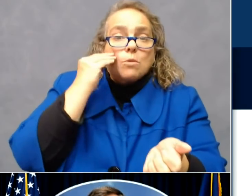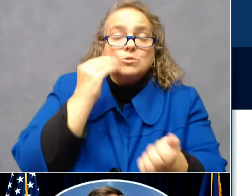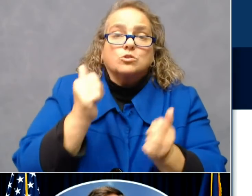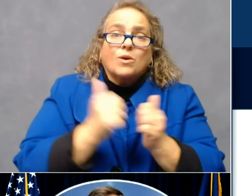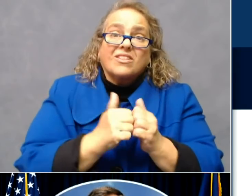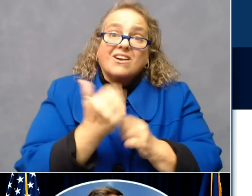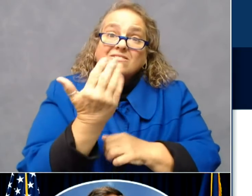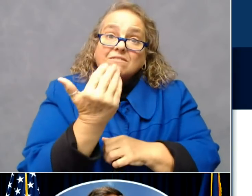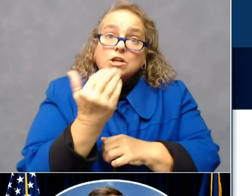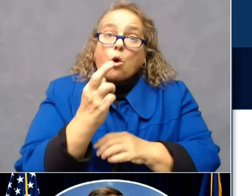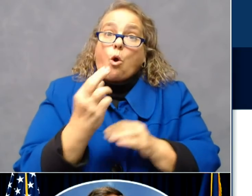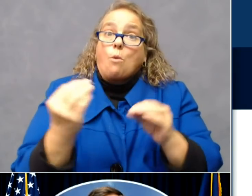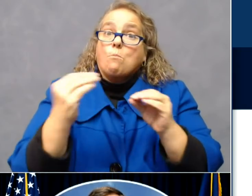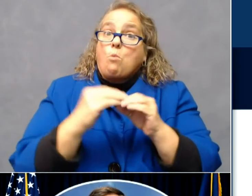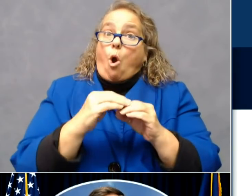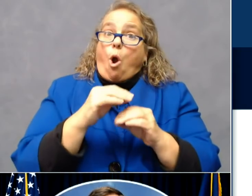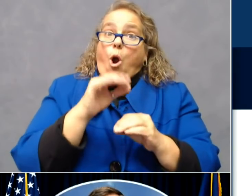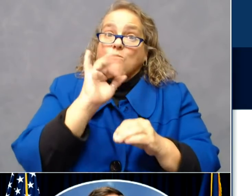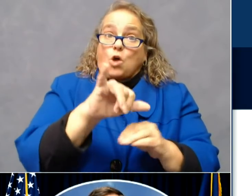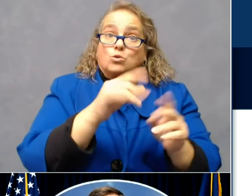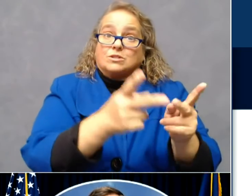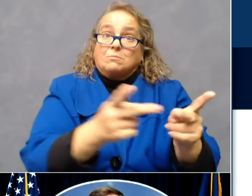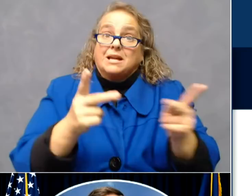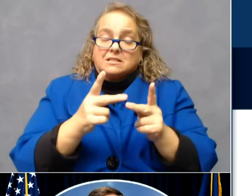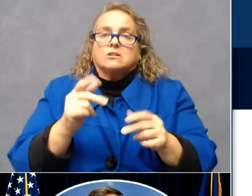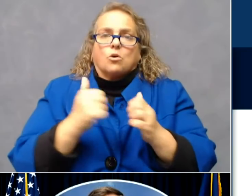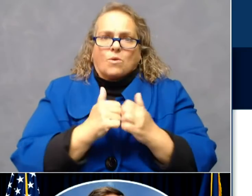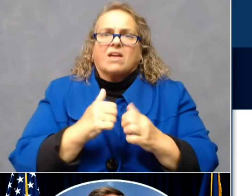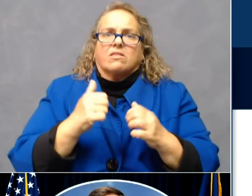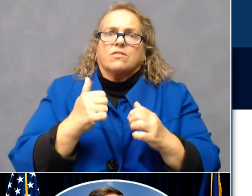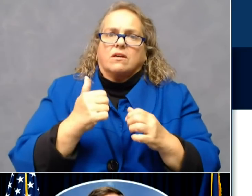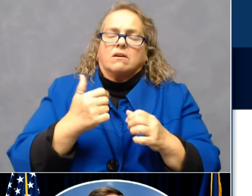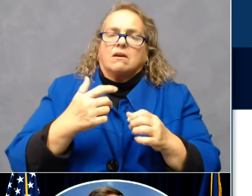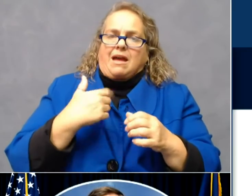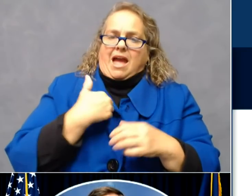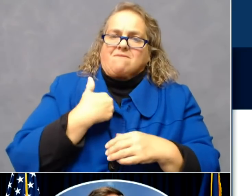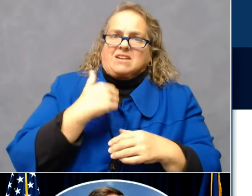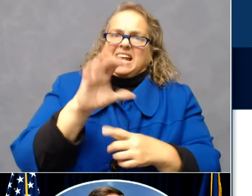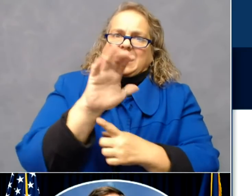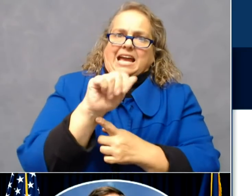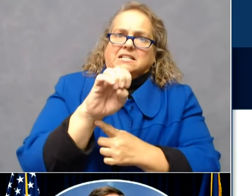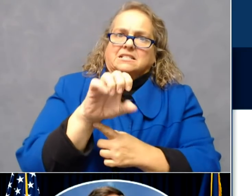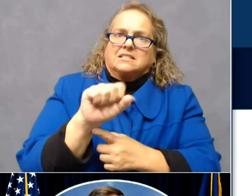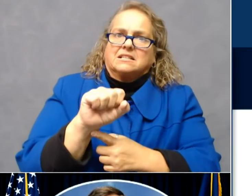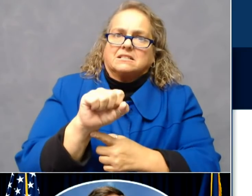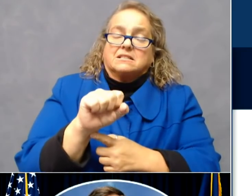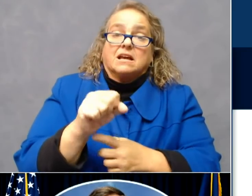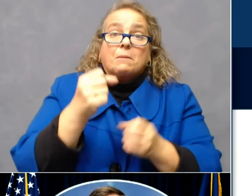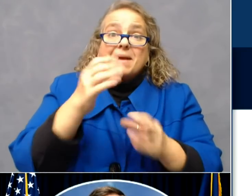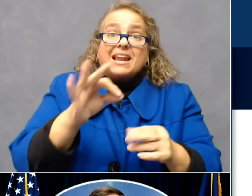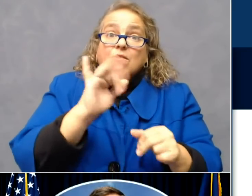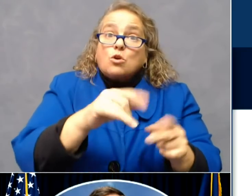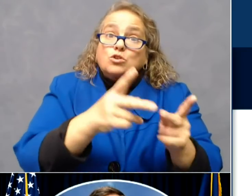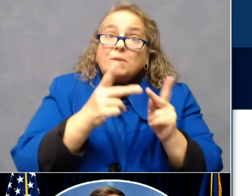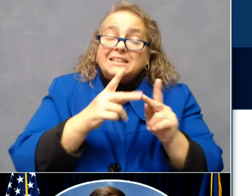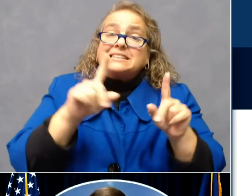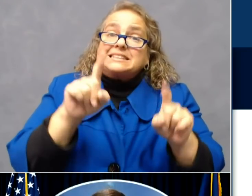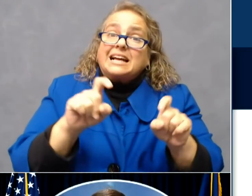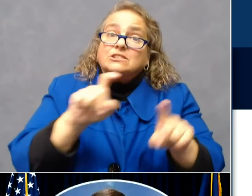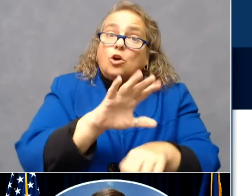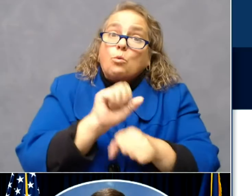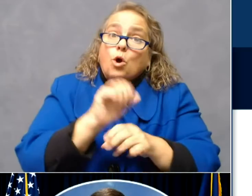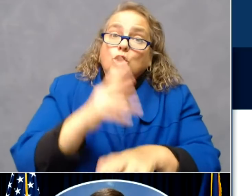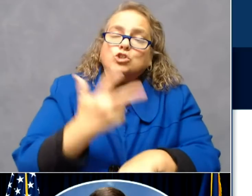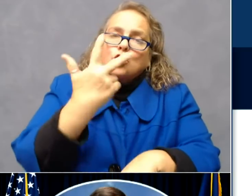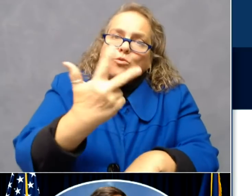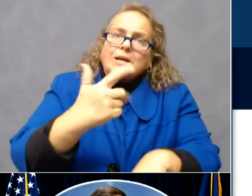active cases. These are facilities that test their workers, many of them 3 times a week, that wear